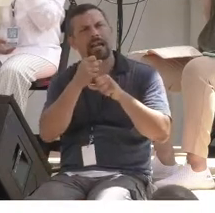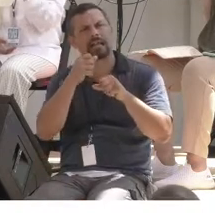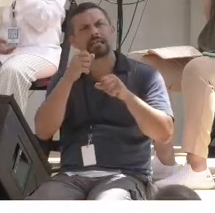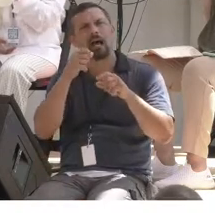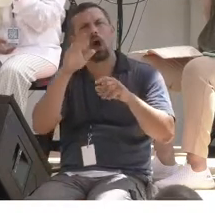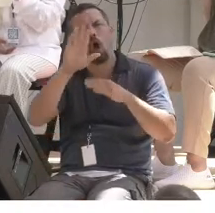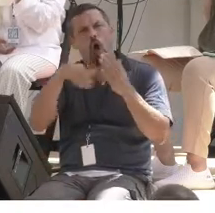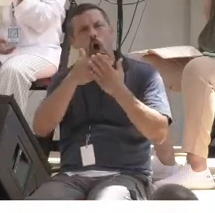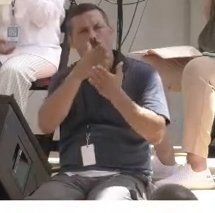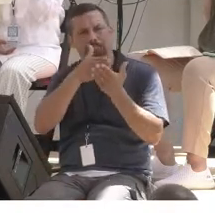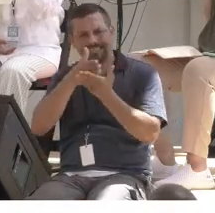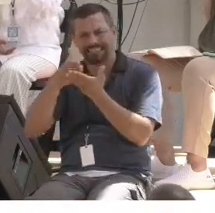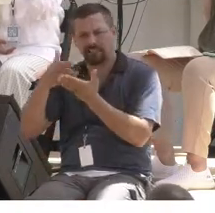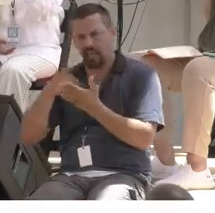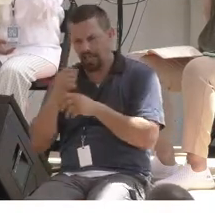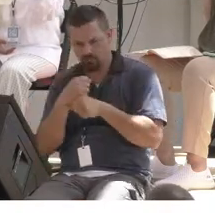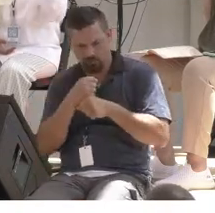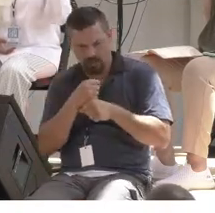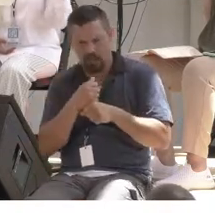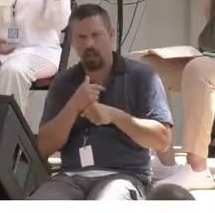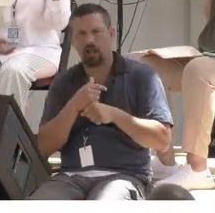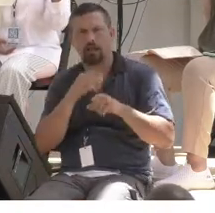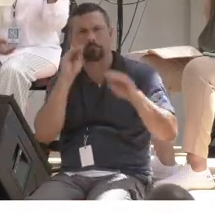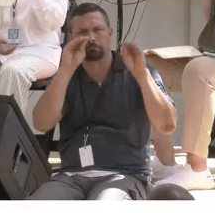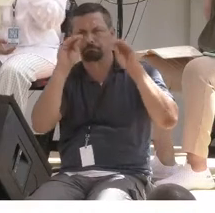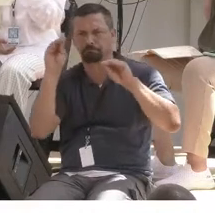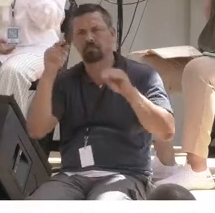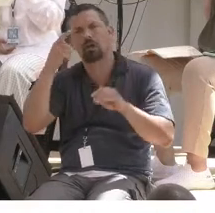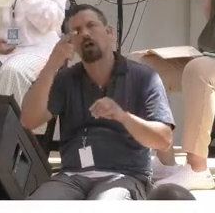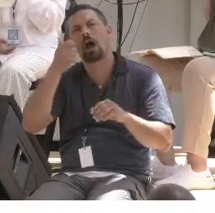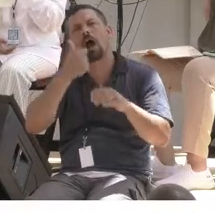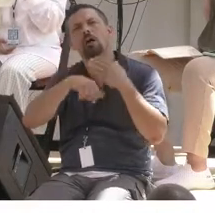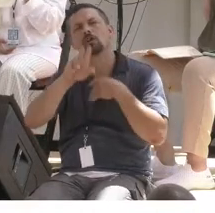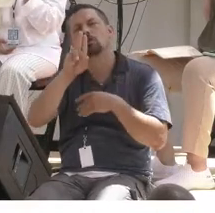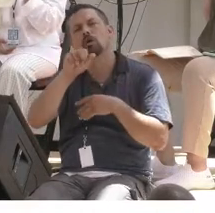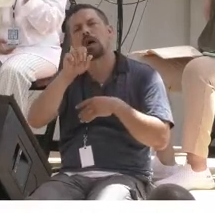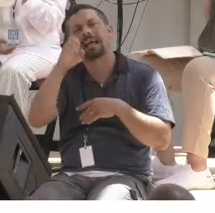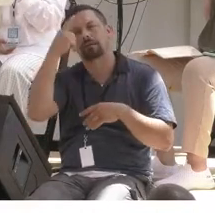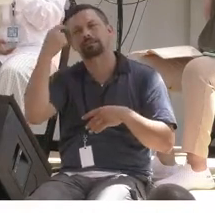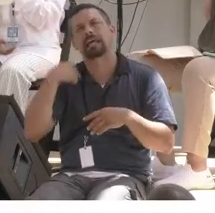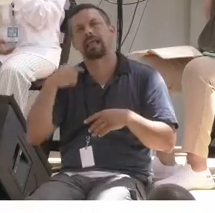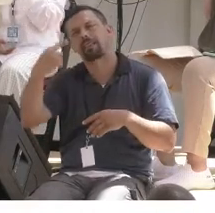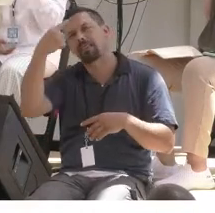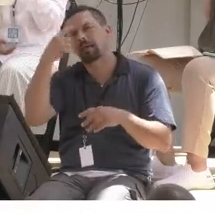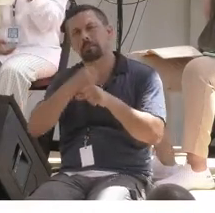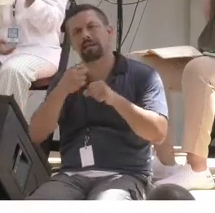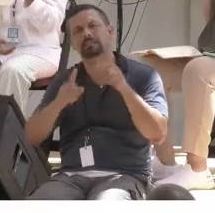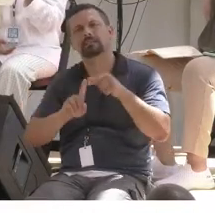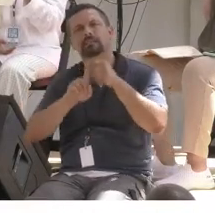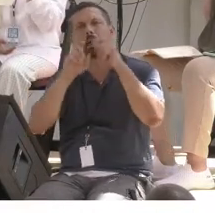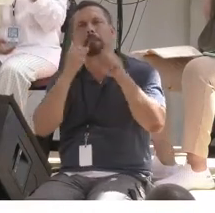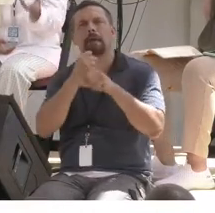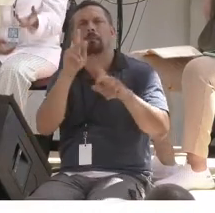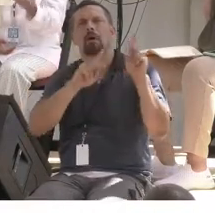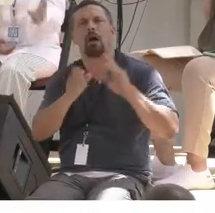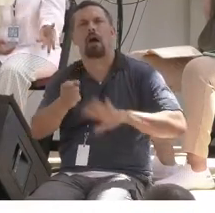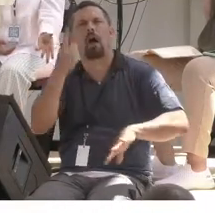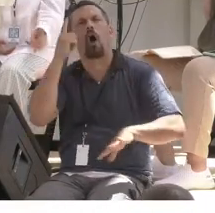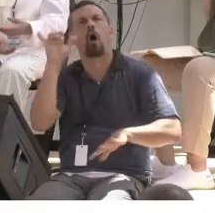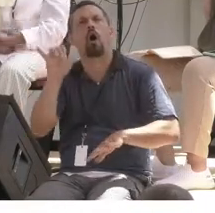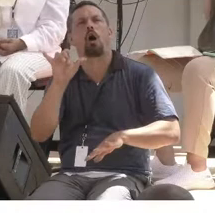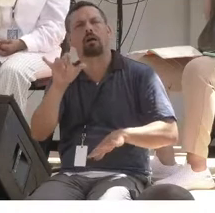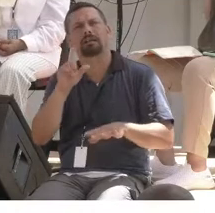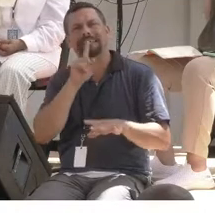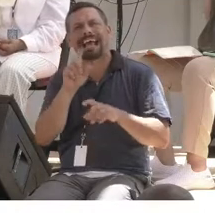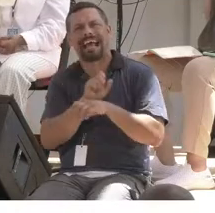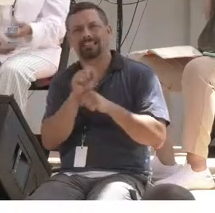the pieces I create, which is written made in UAE, because I think that makes it so special and makes people understand that it's actually